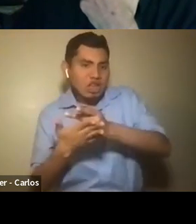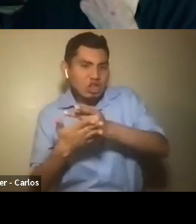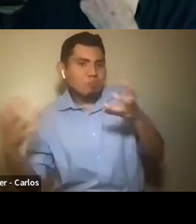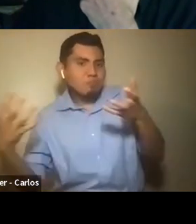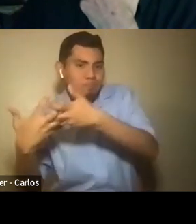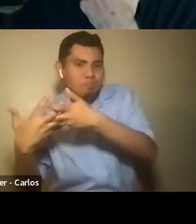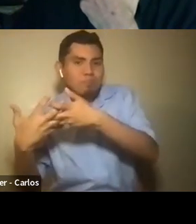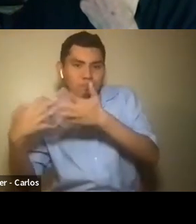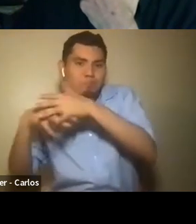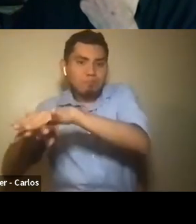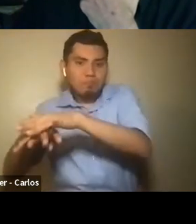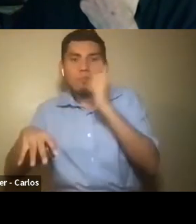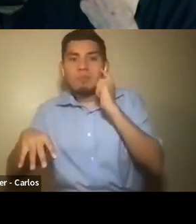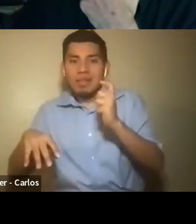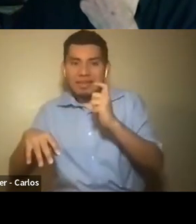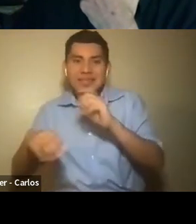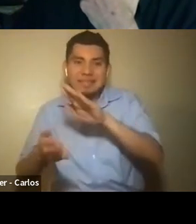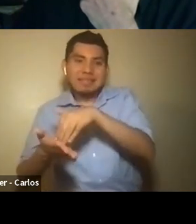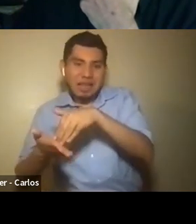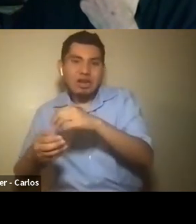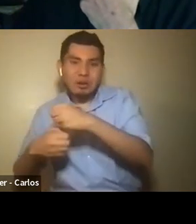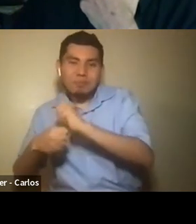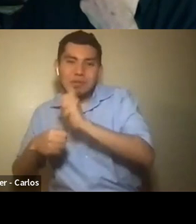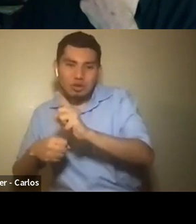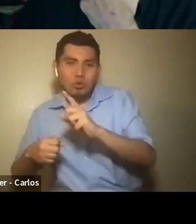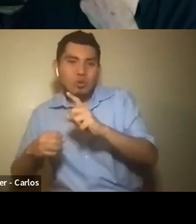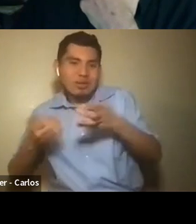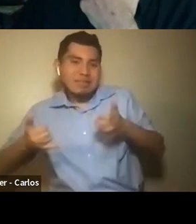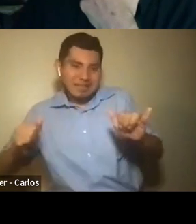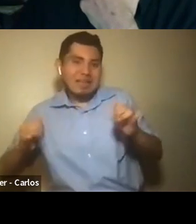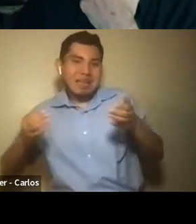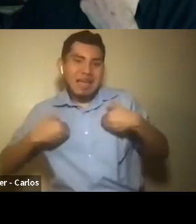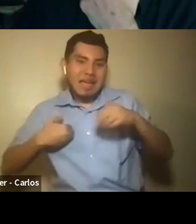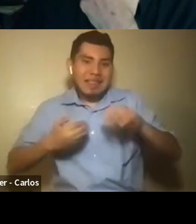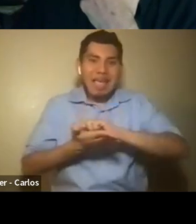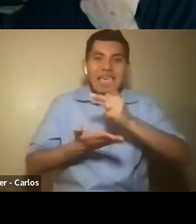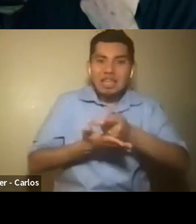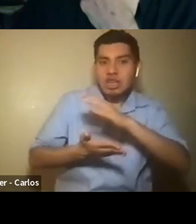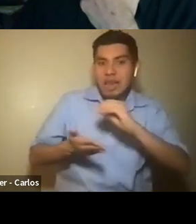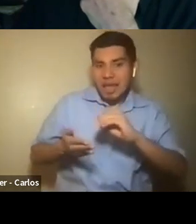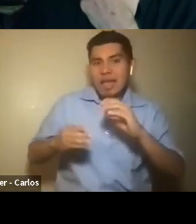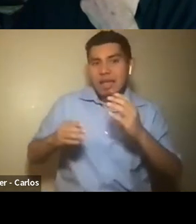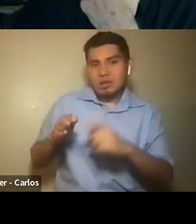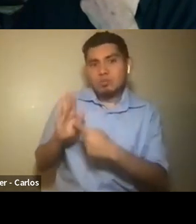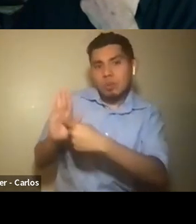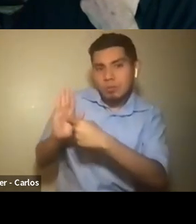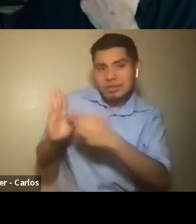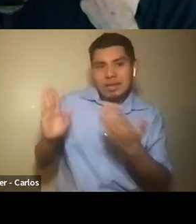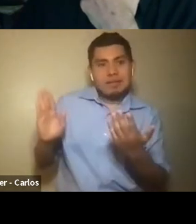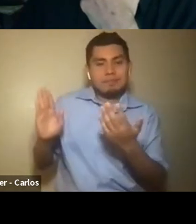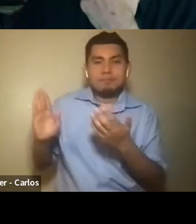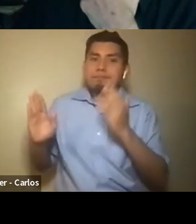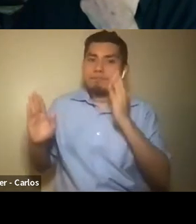itself it pairs well with the kitchen and is a functional representation and functioning facility for the